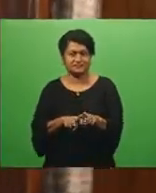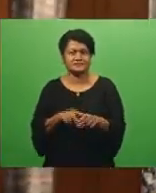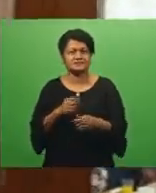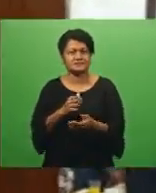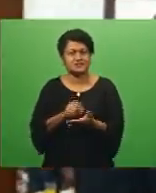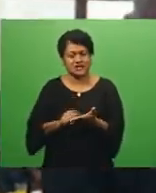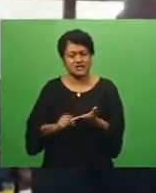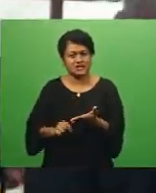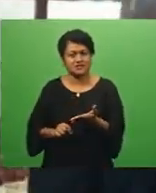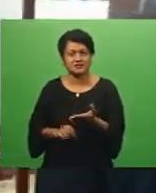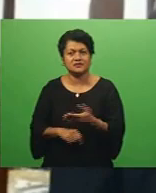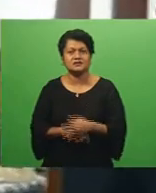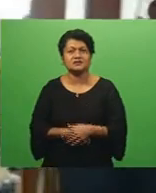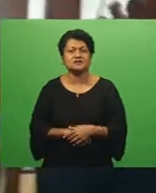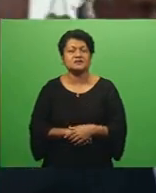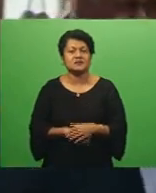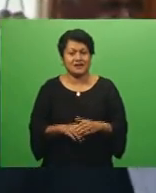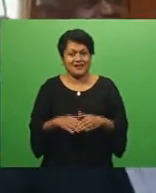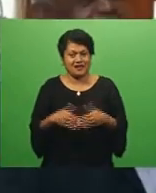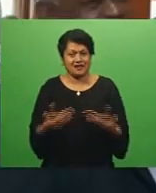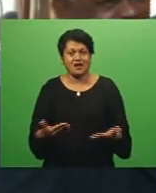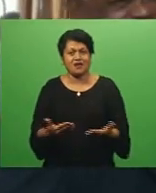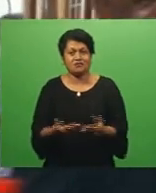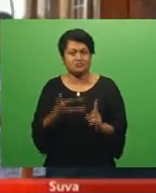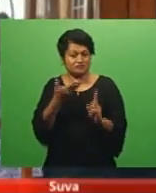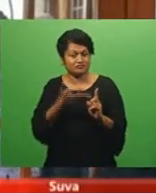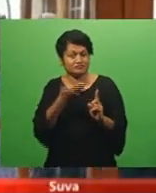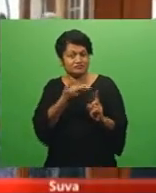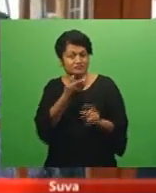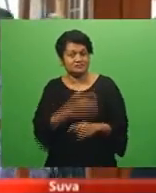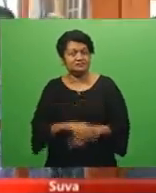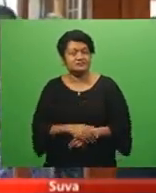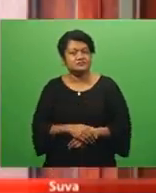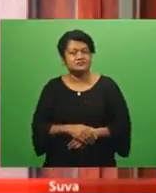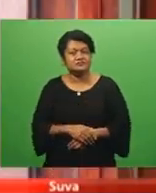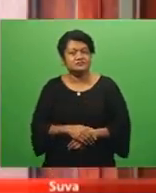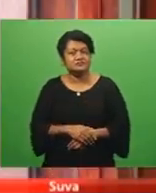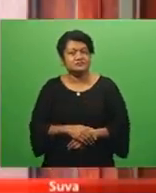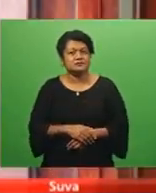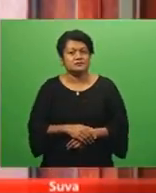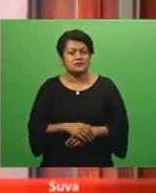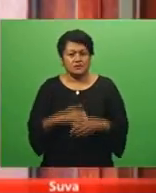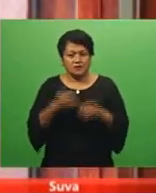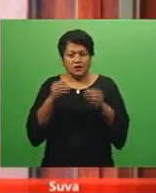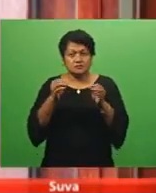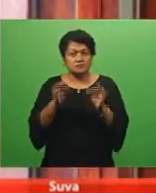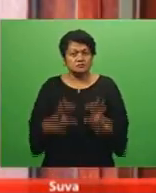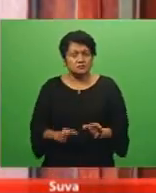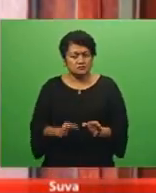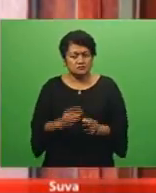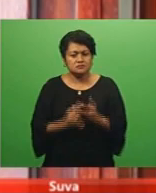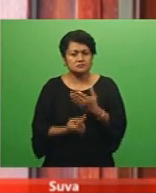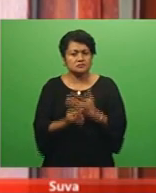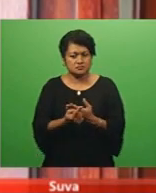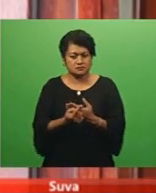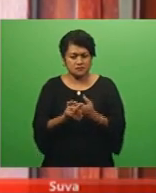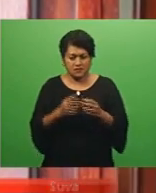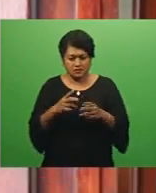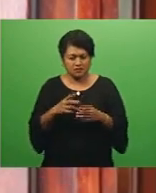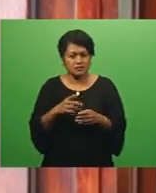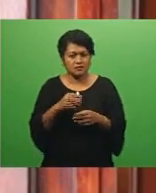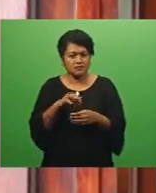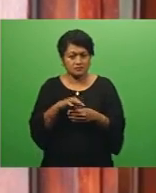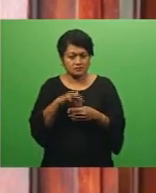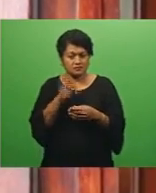General Secretary. The decision by the party management board to appoint Nduru as General Secretary was